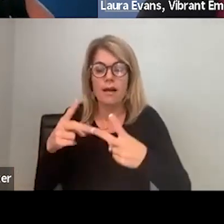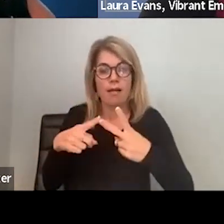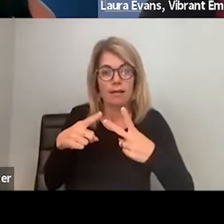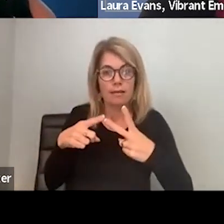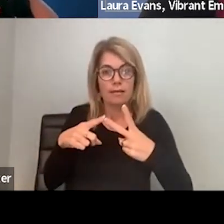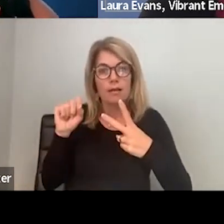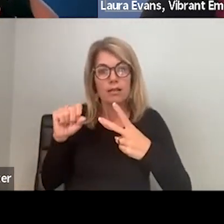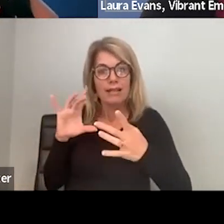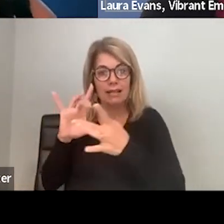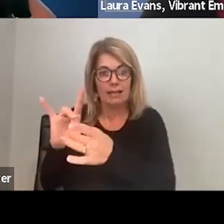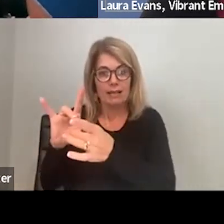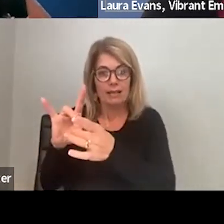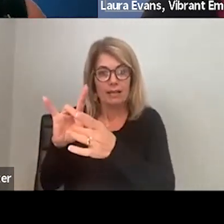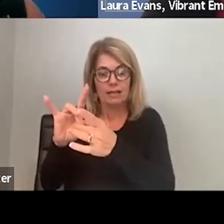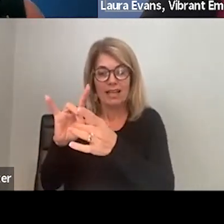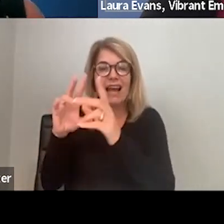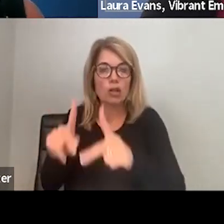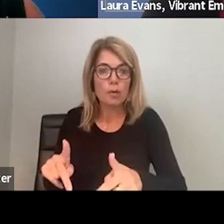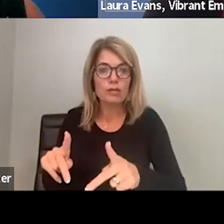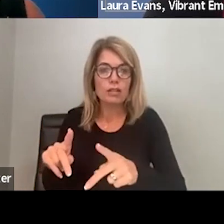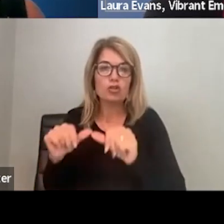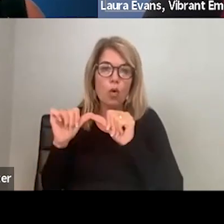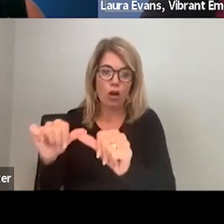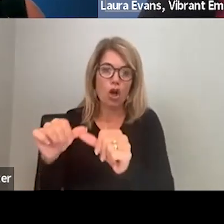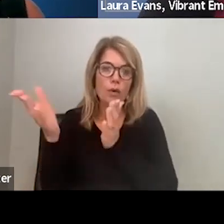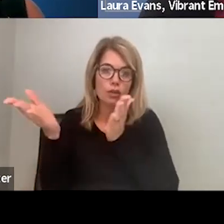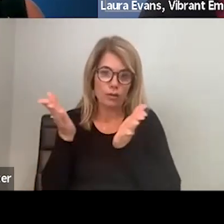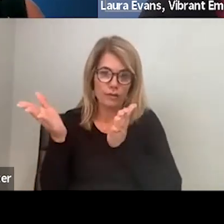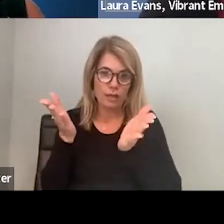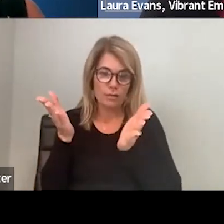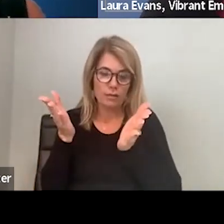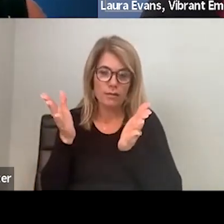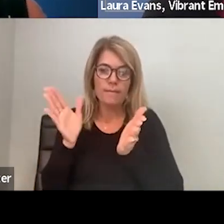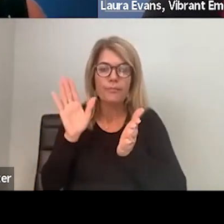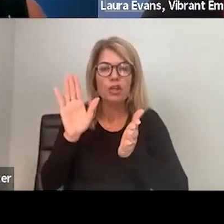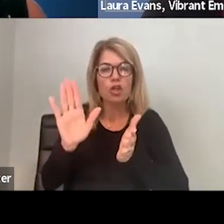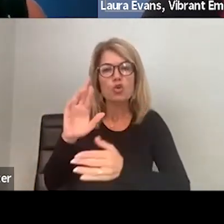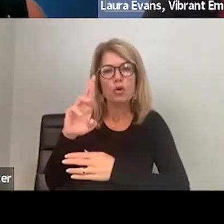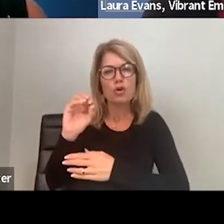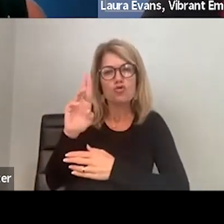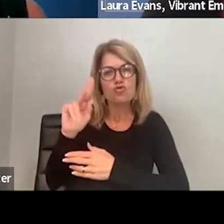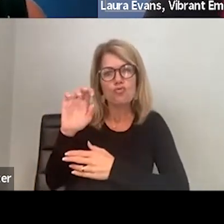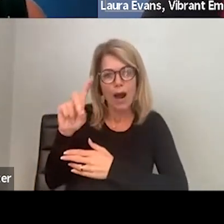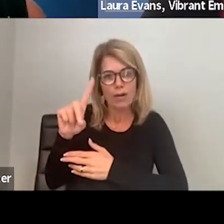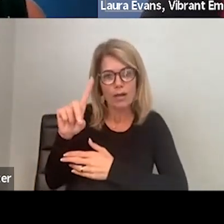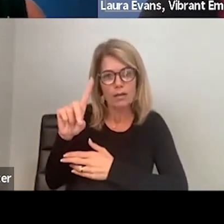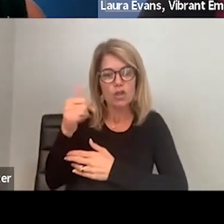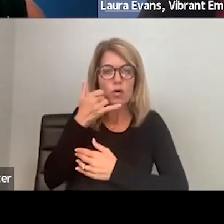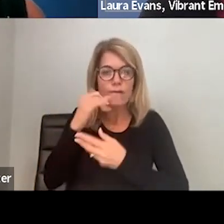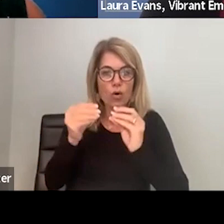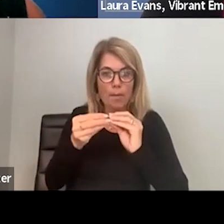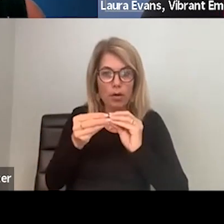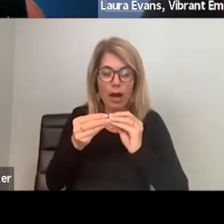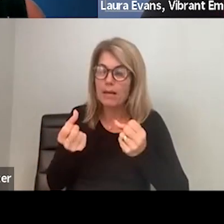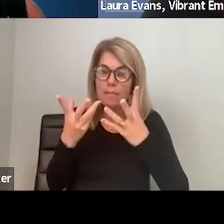that person to ongoing supports. As noted, you're routed based on your telephone number, which may not be where you exist today, right? Many